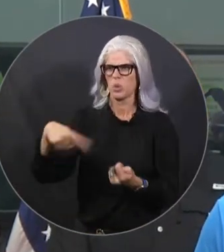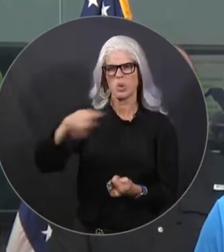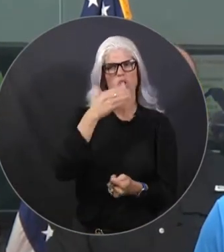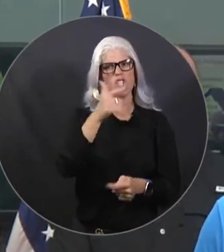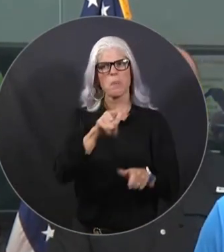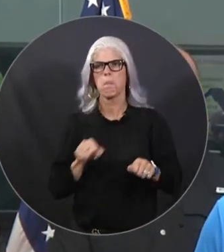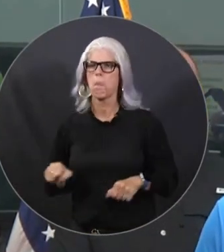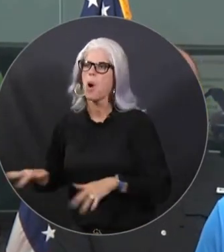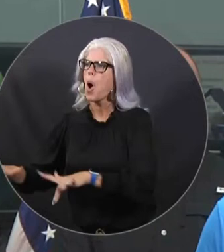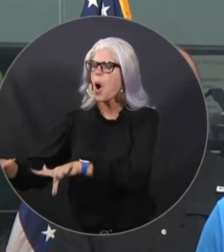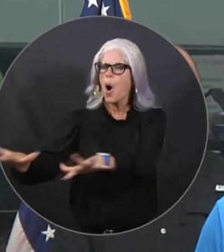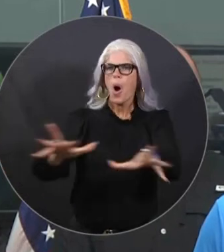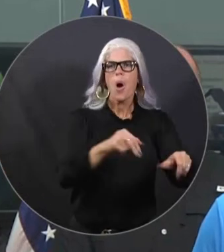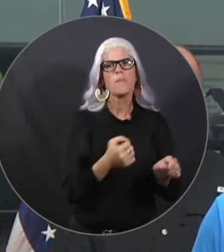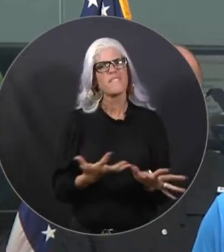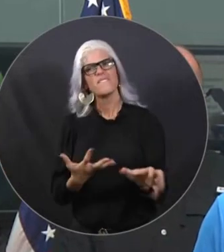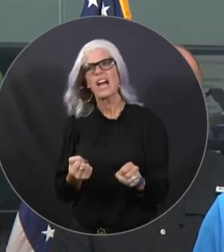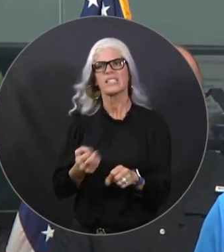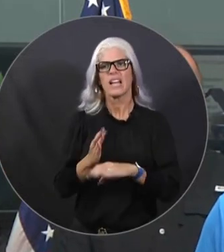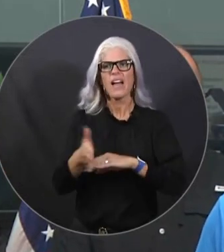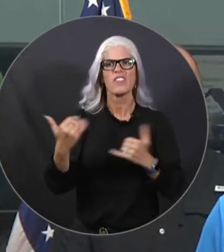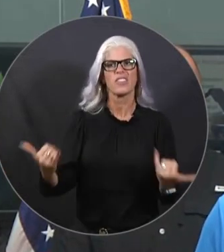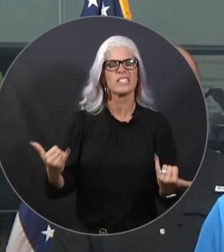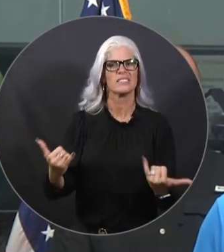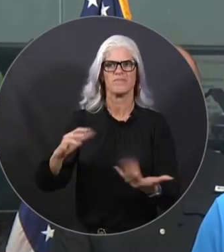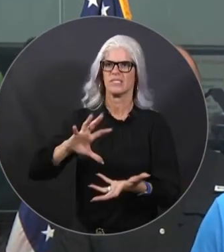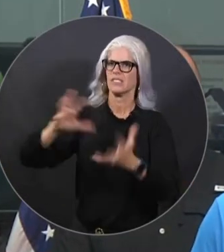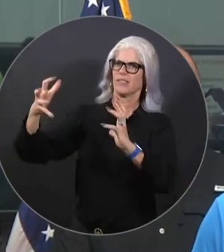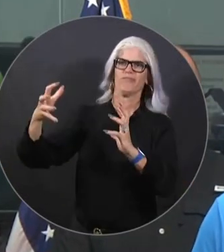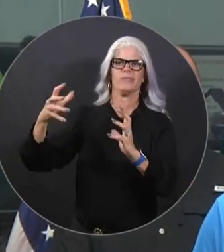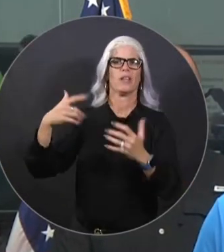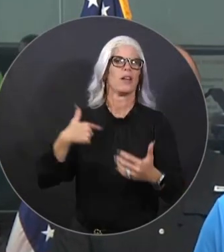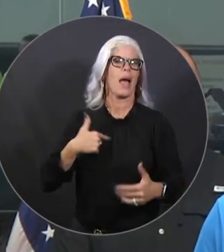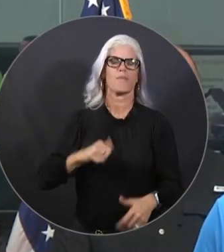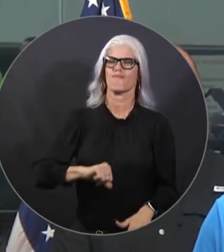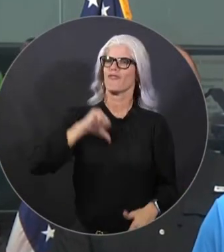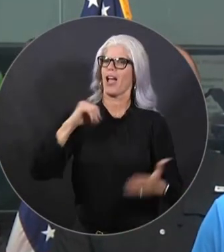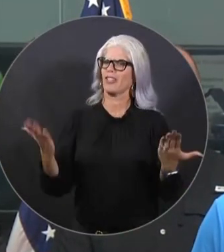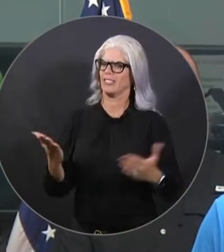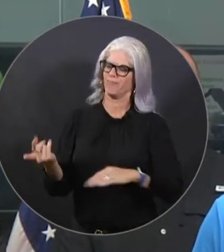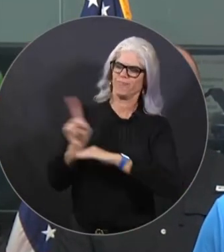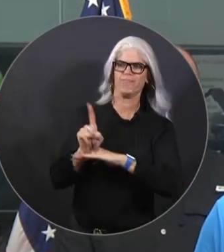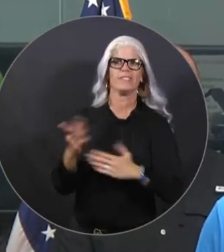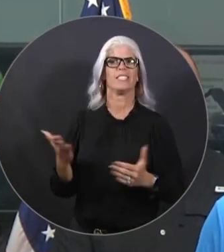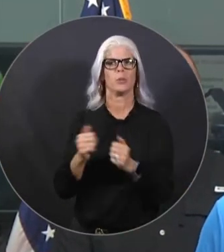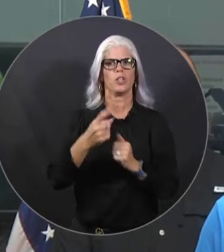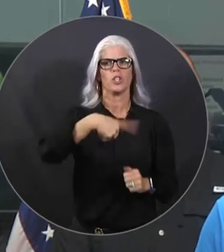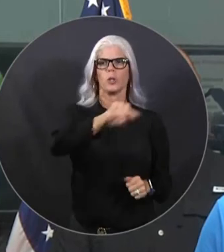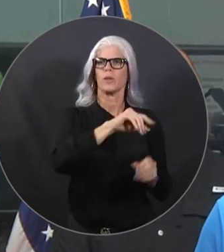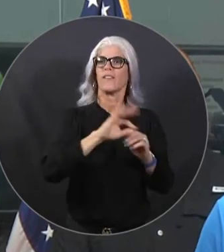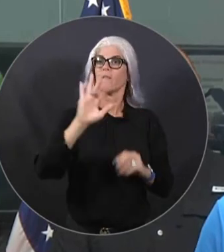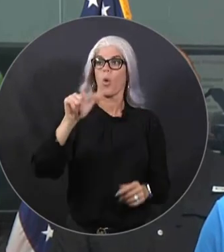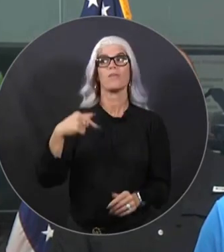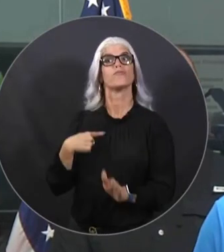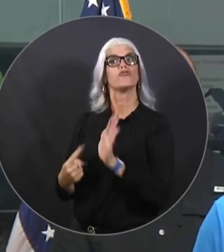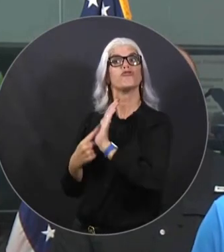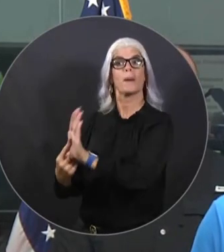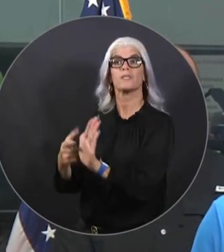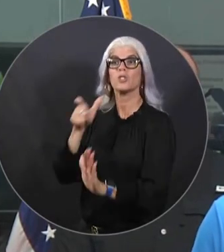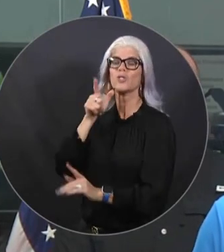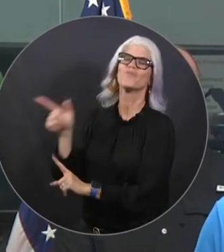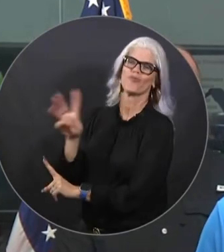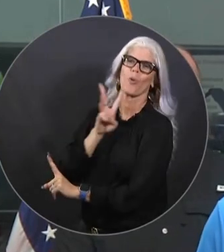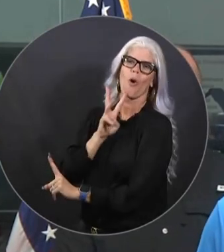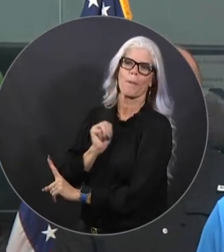devastation that we're seeing from the hurricane. So I'm proud to be with you here in Florida tonight, representing Walmart, to further discuss how Walmart will